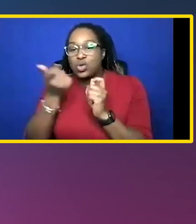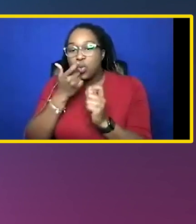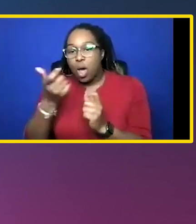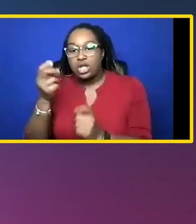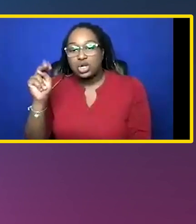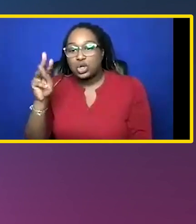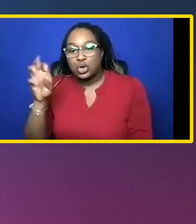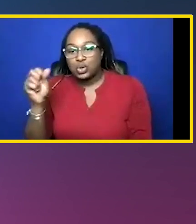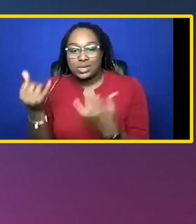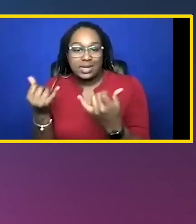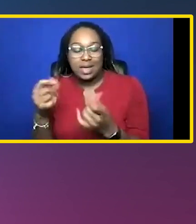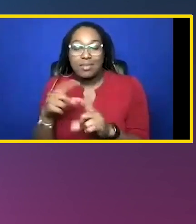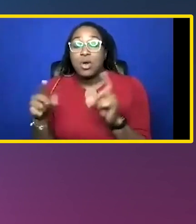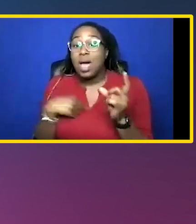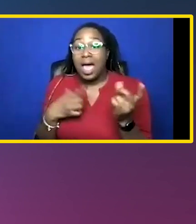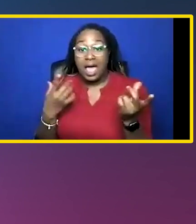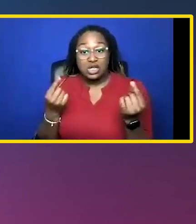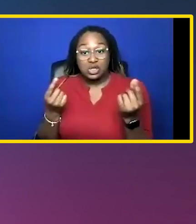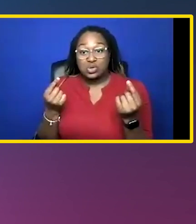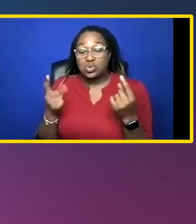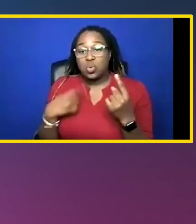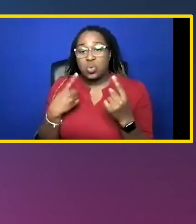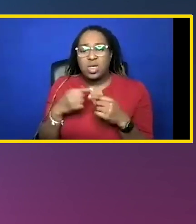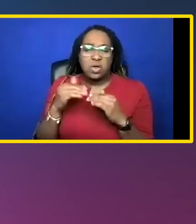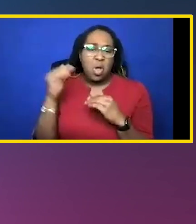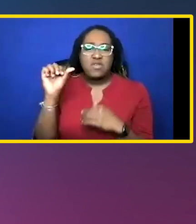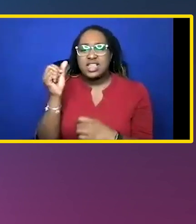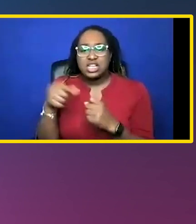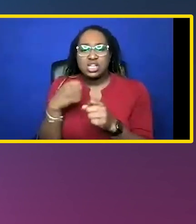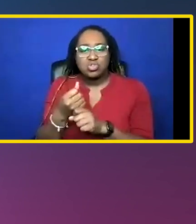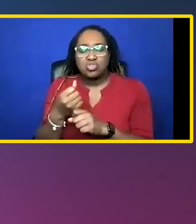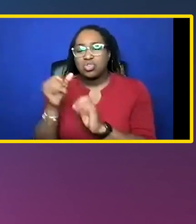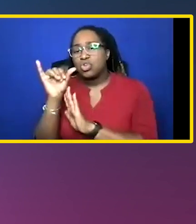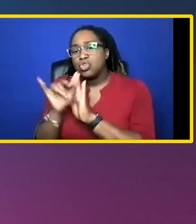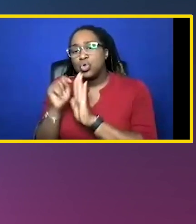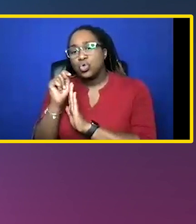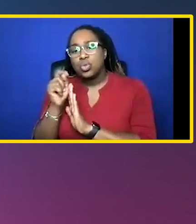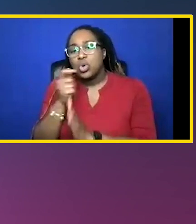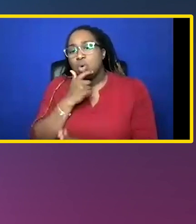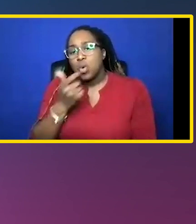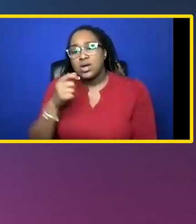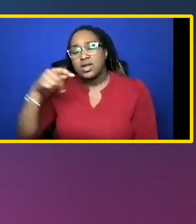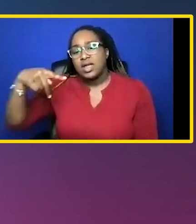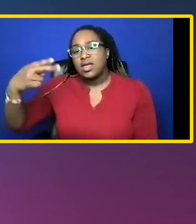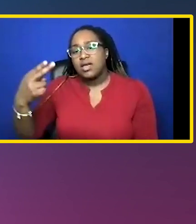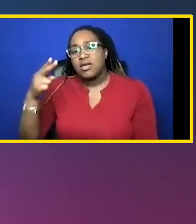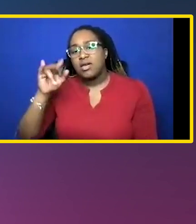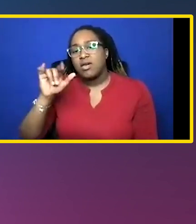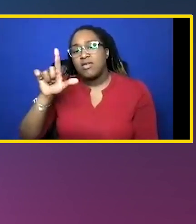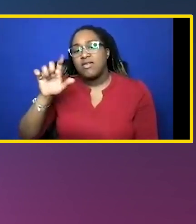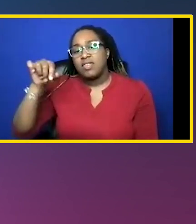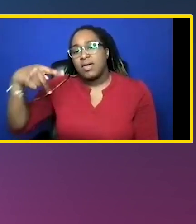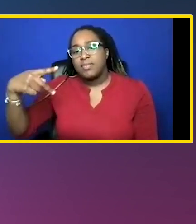what I like to do is, since I was probably like for over 10 years now, I've been on YouTube watching Philip DeFranco on the Philip DeFranco